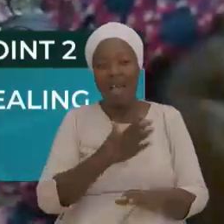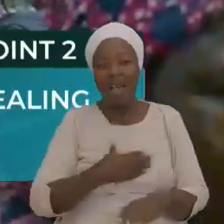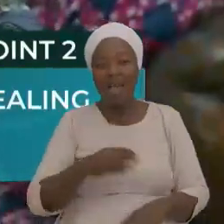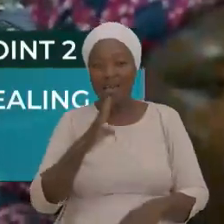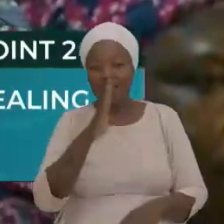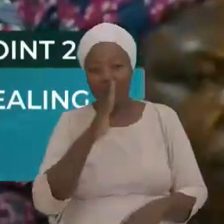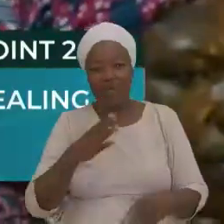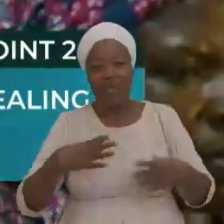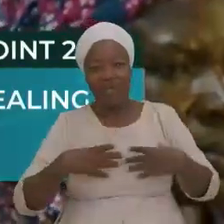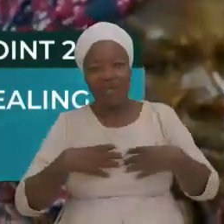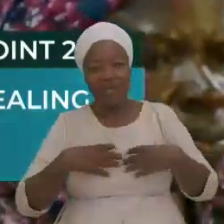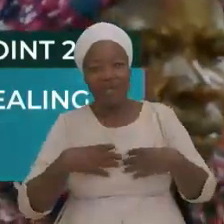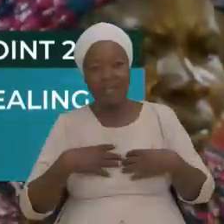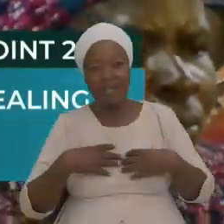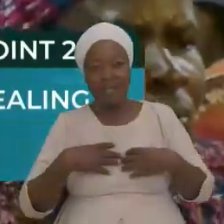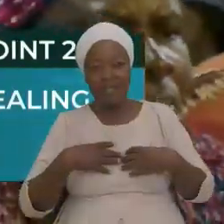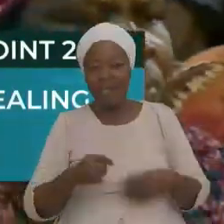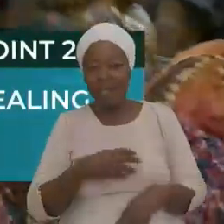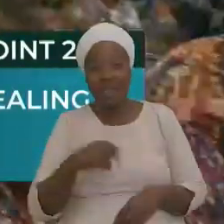whole of thy plague.